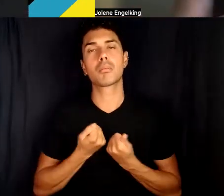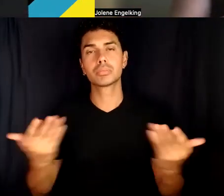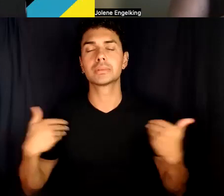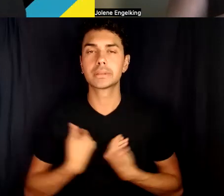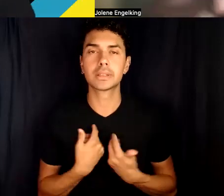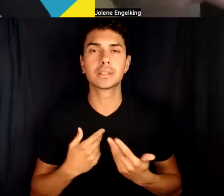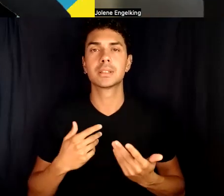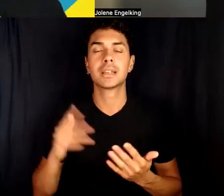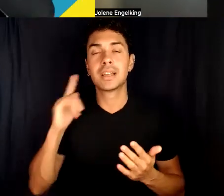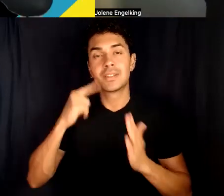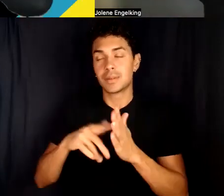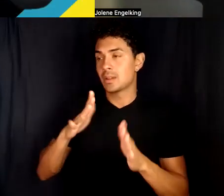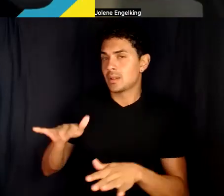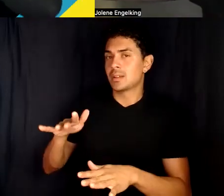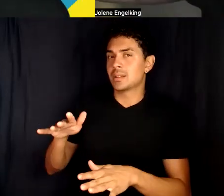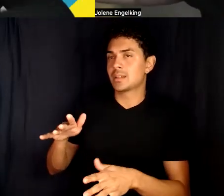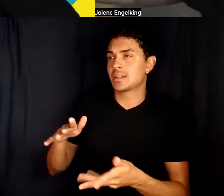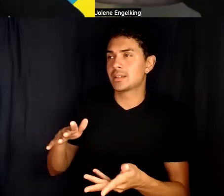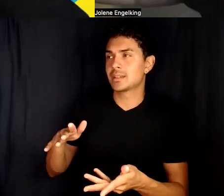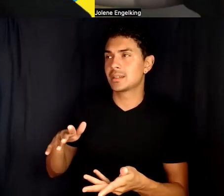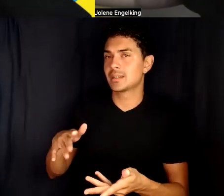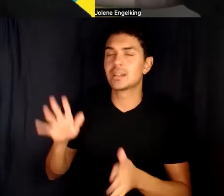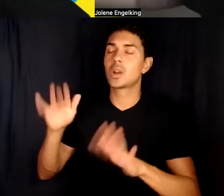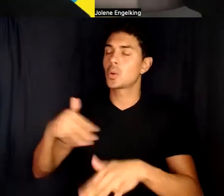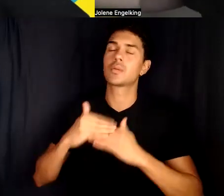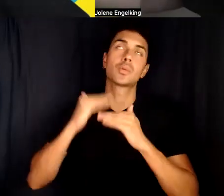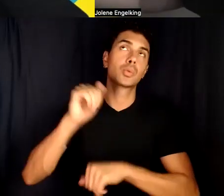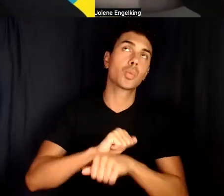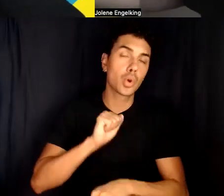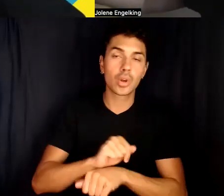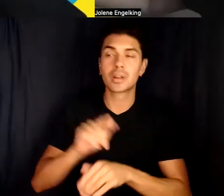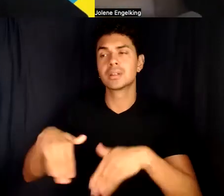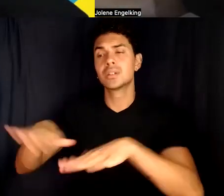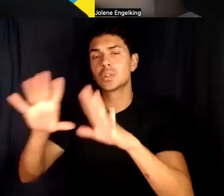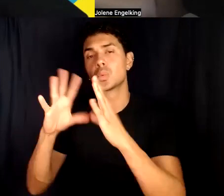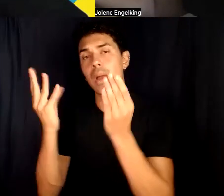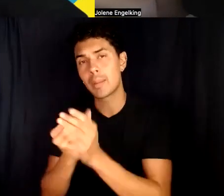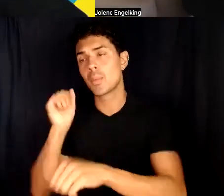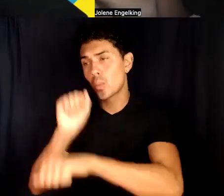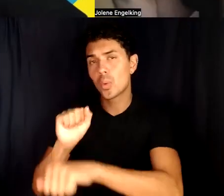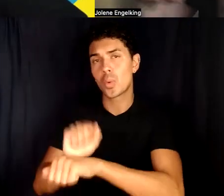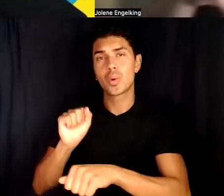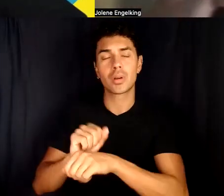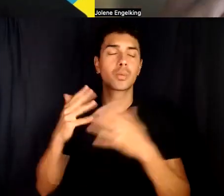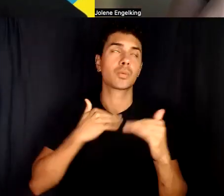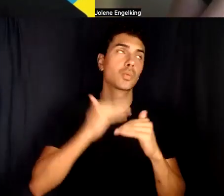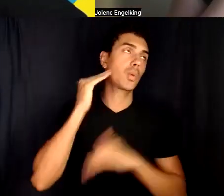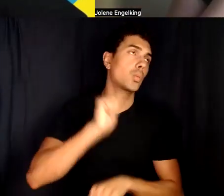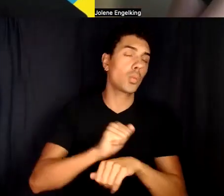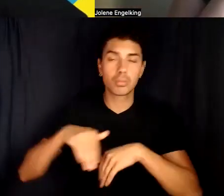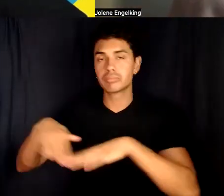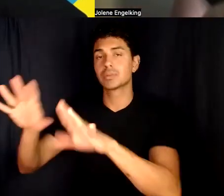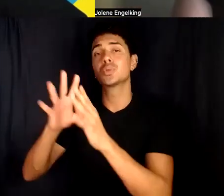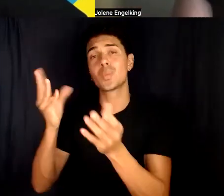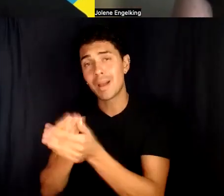on already. Why don't we just let, the tribes deal with all the Native survivors? And, we've seen and heard this happen, right?